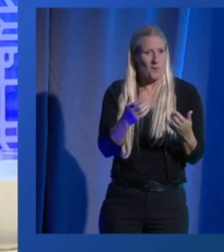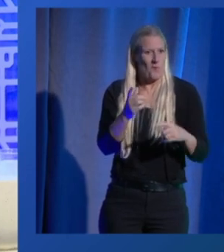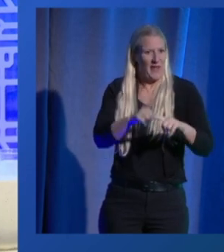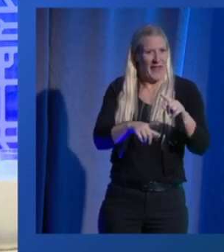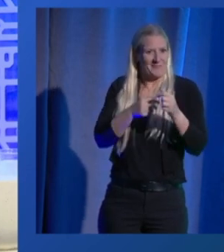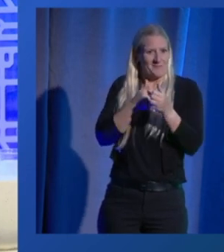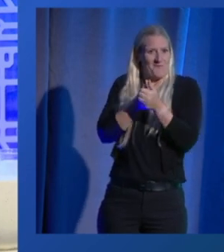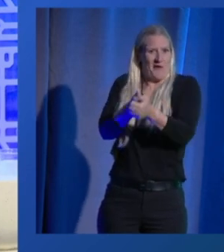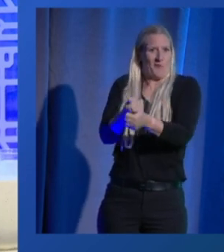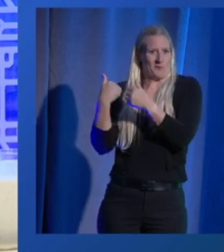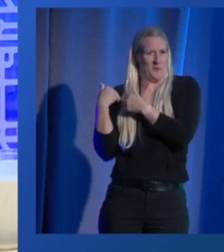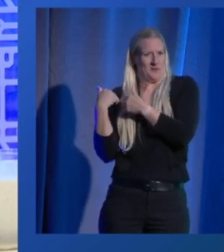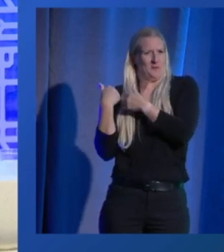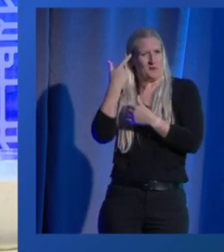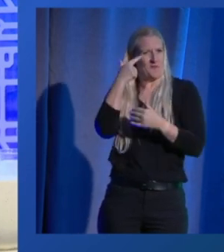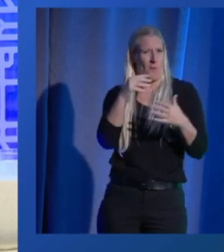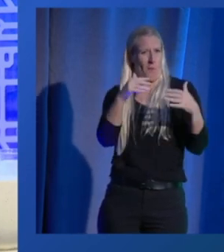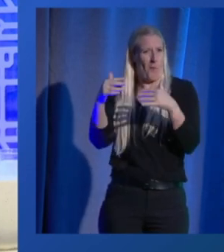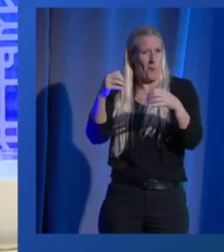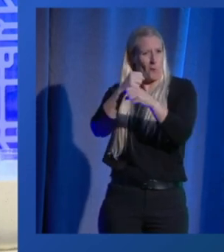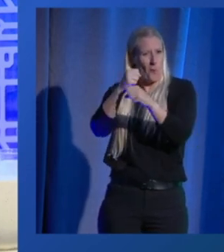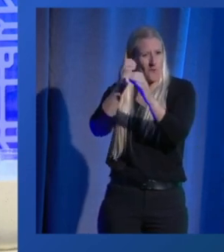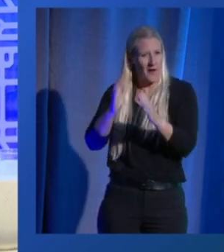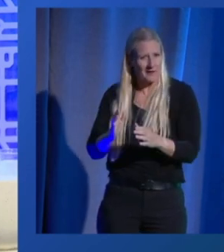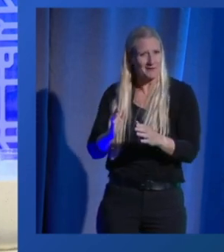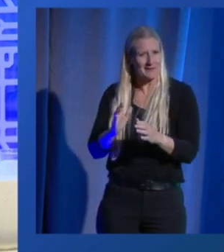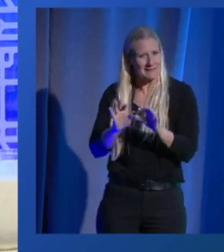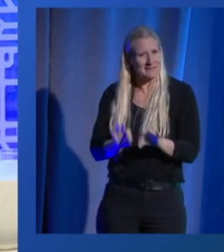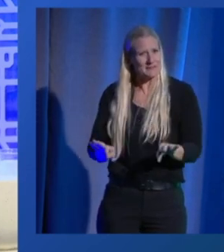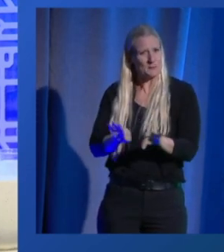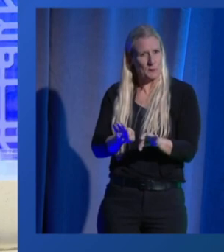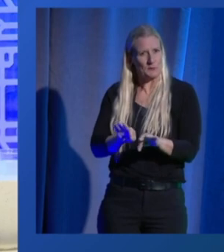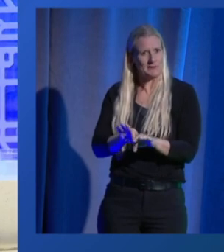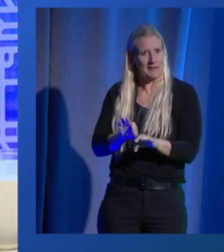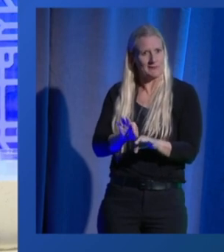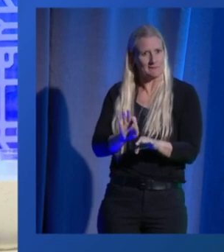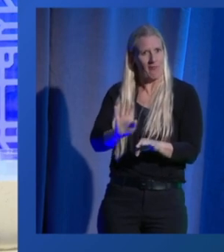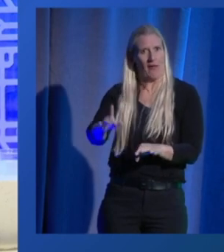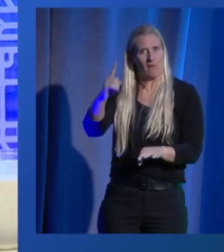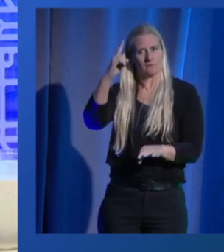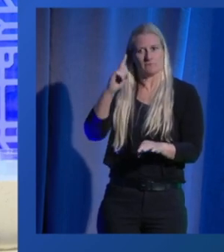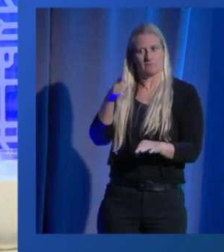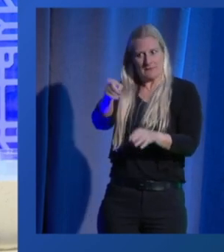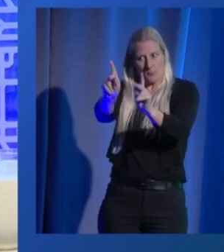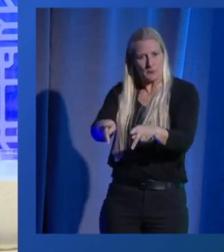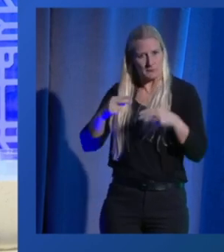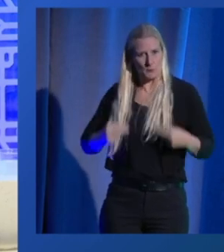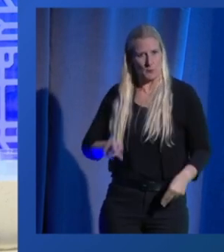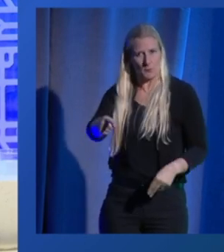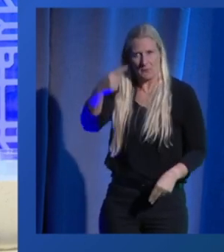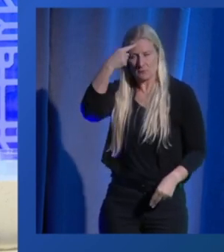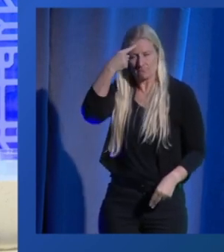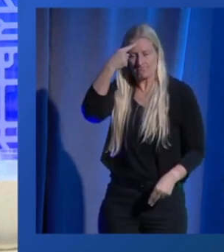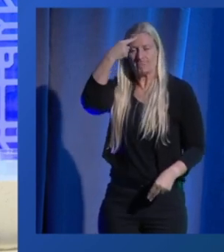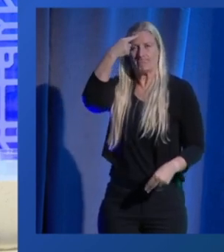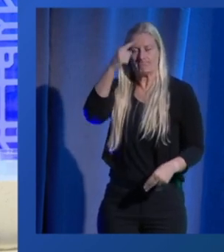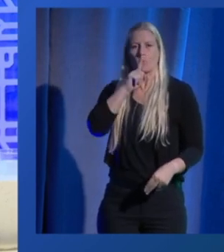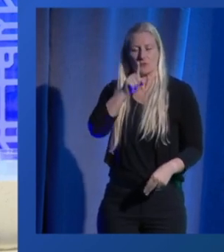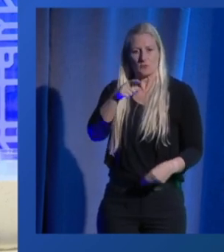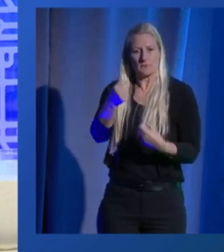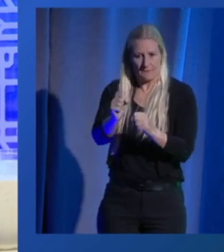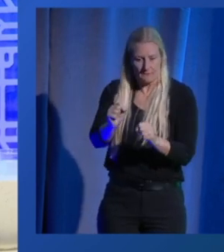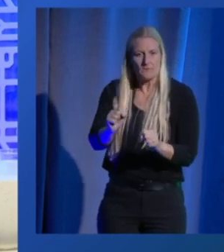War fighter so continuing to use that as a basis of how we employ uh you know AI ML and CV to be able to meet